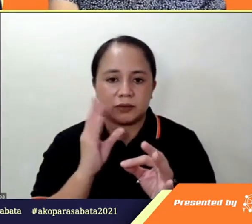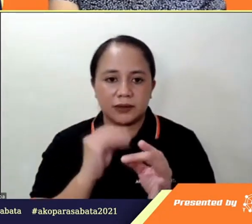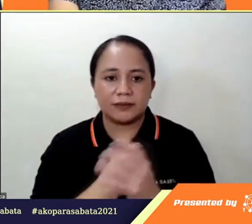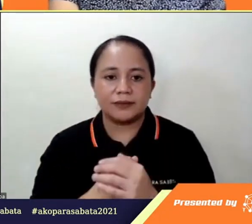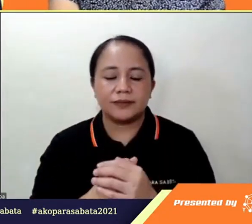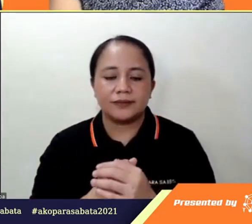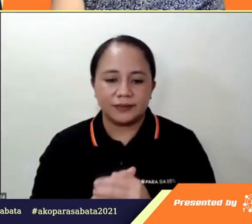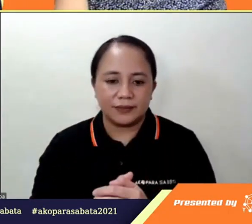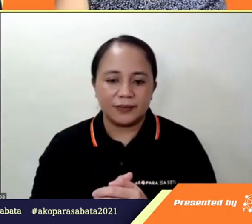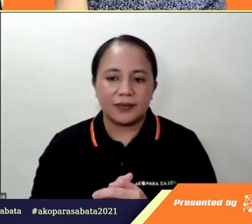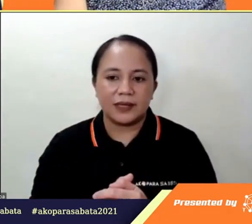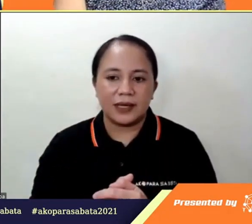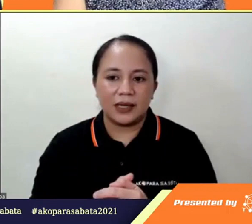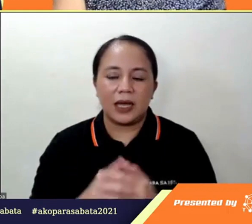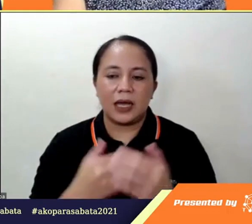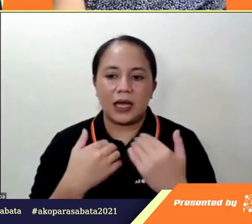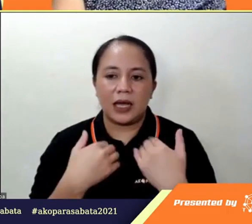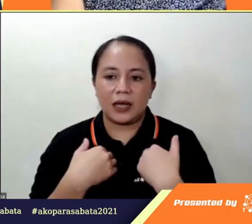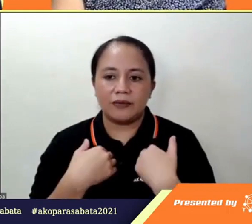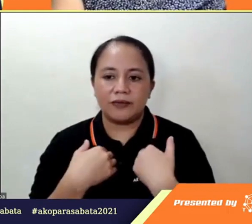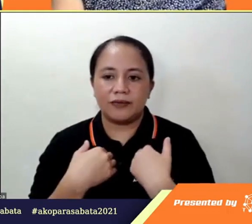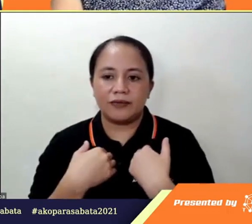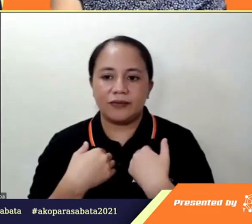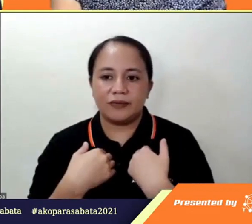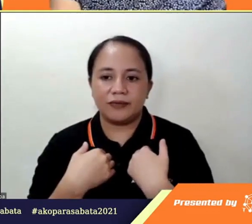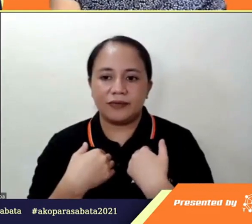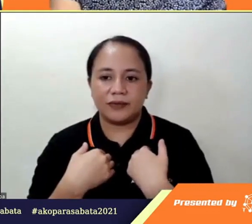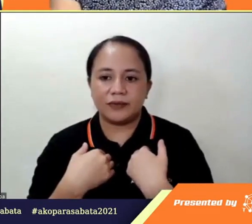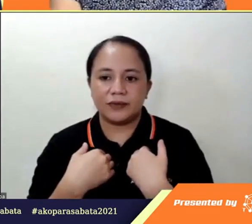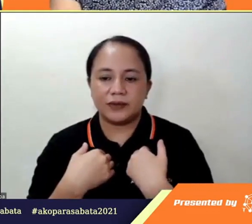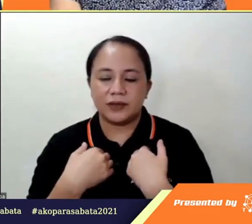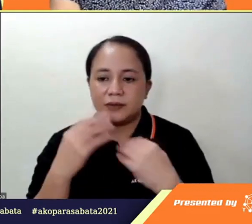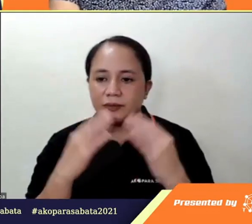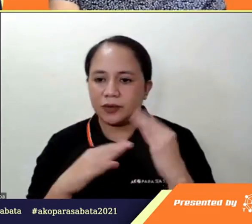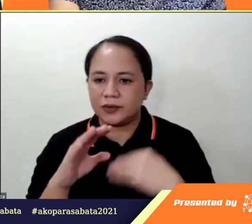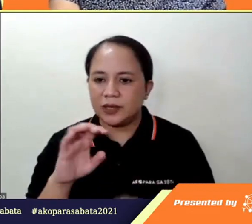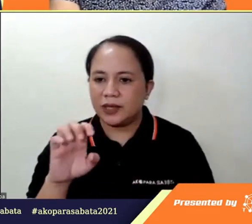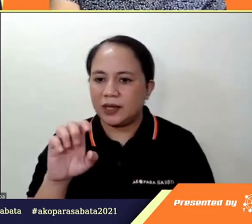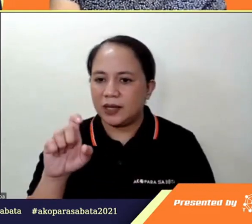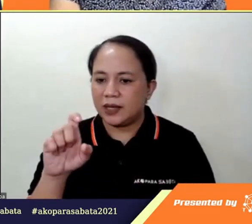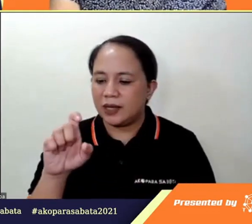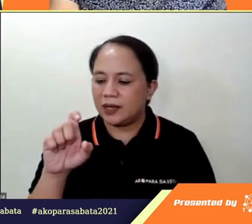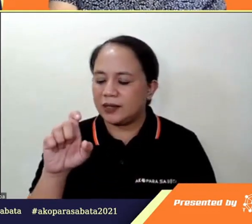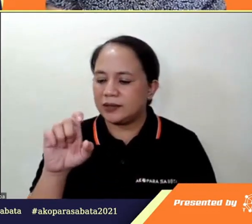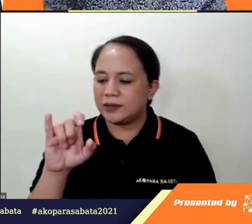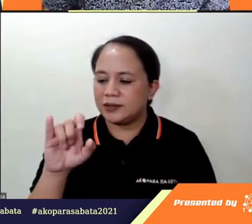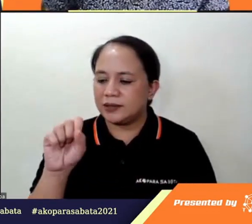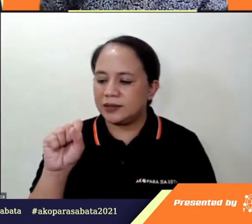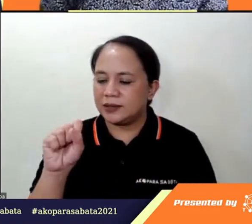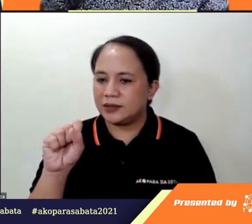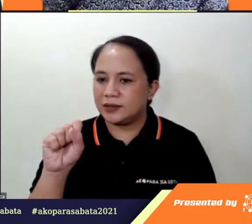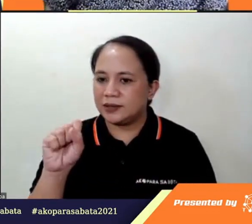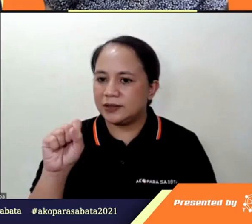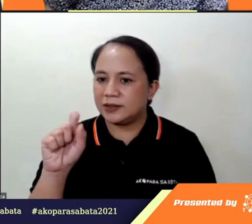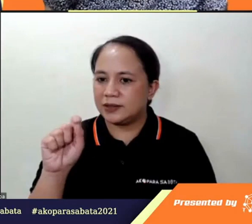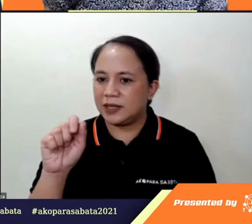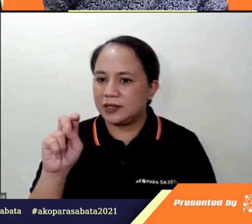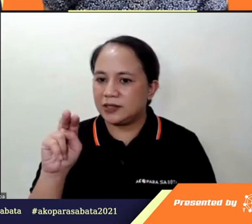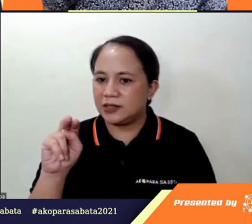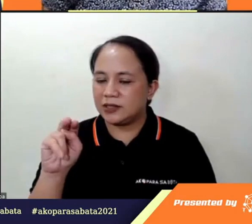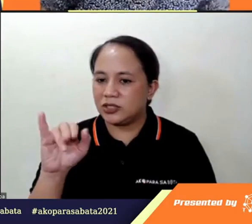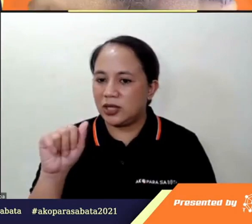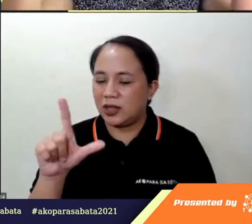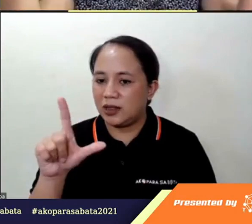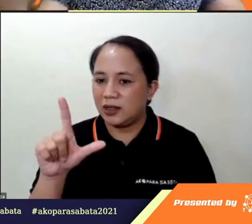an existential crisis? Ano kaya yung existential crisis? Yung parang ayaw buhay,